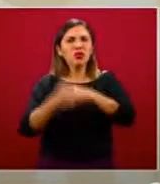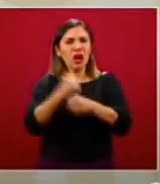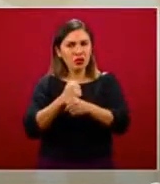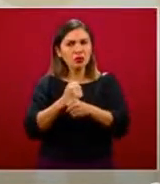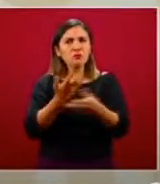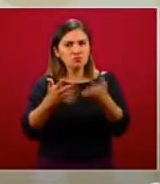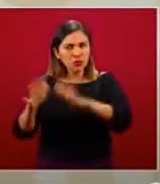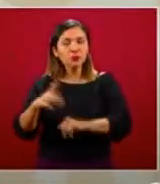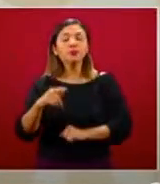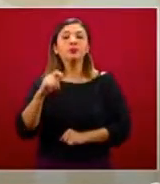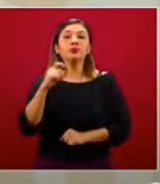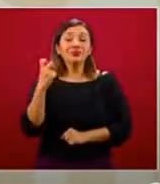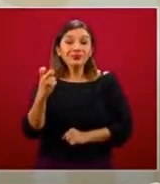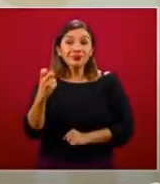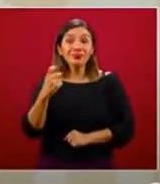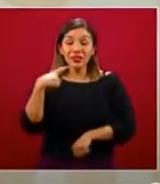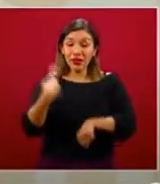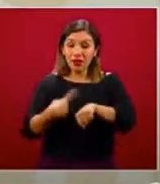processes